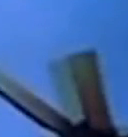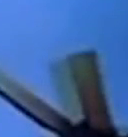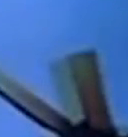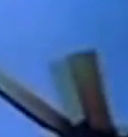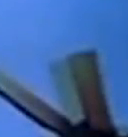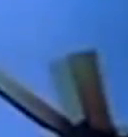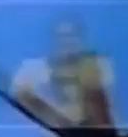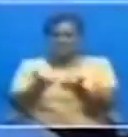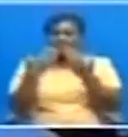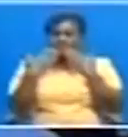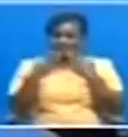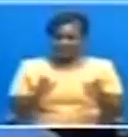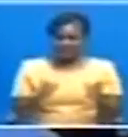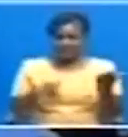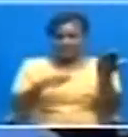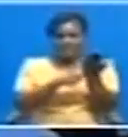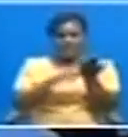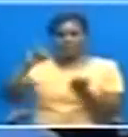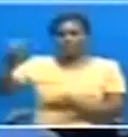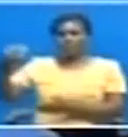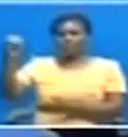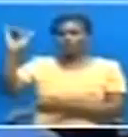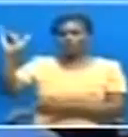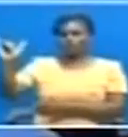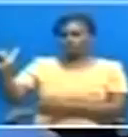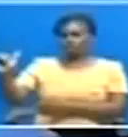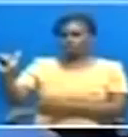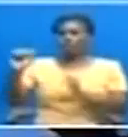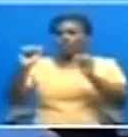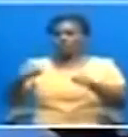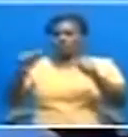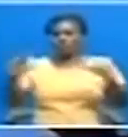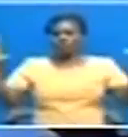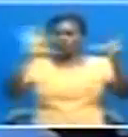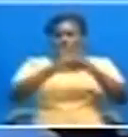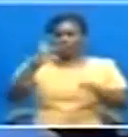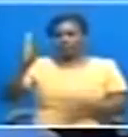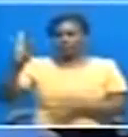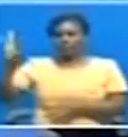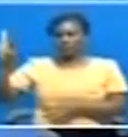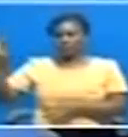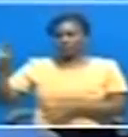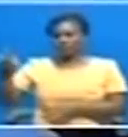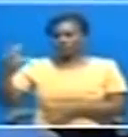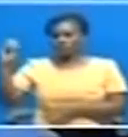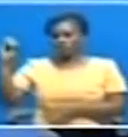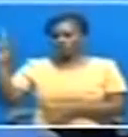And that's it for KTN Business. My name is Joy Doreen Bira, but you can log on to our website, ktnnews.com